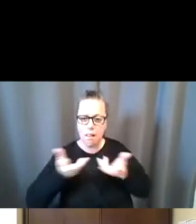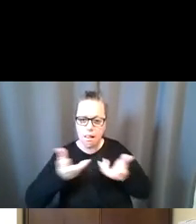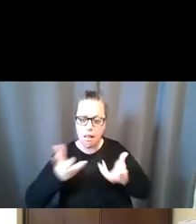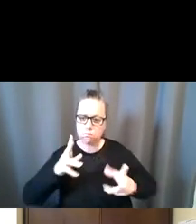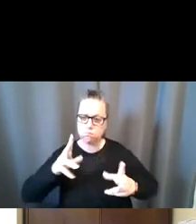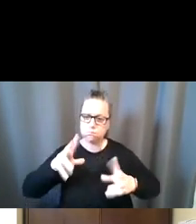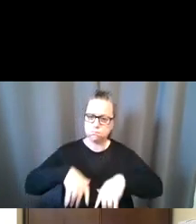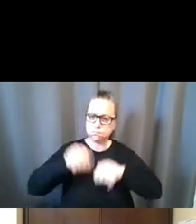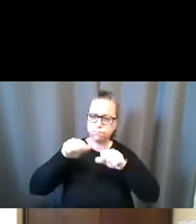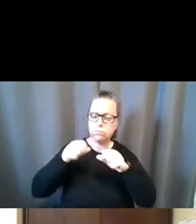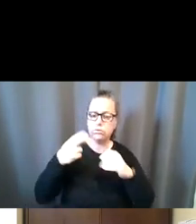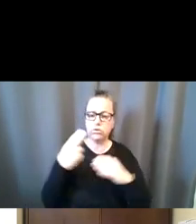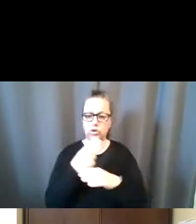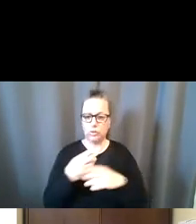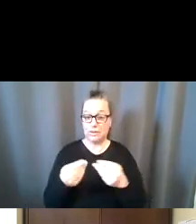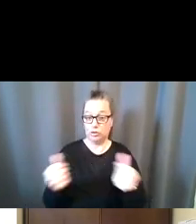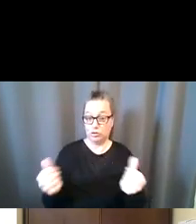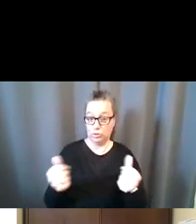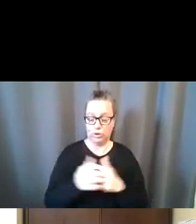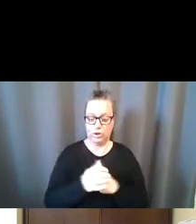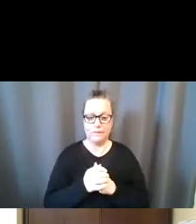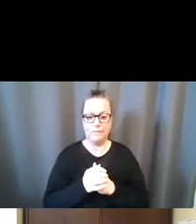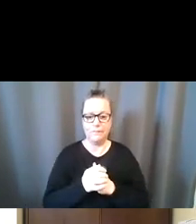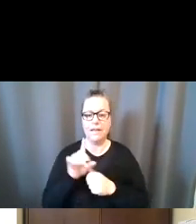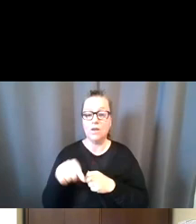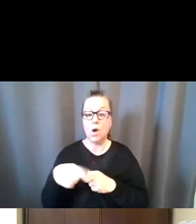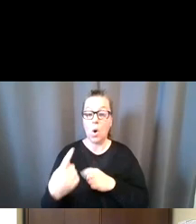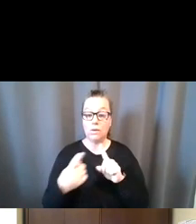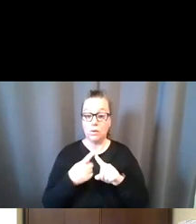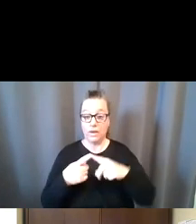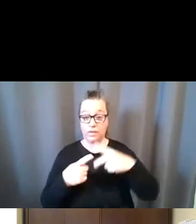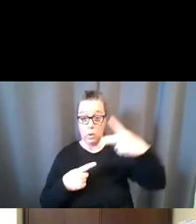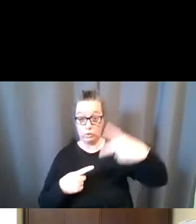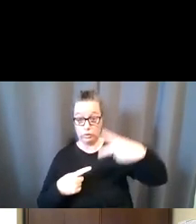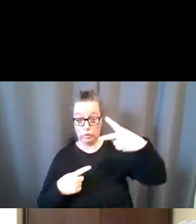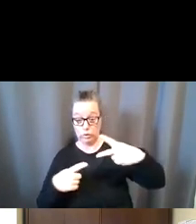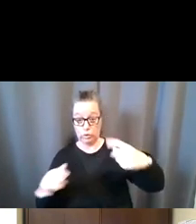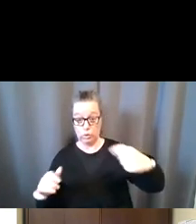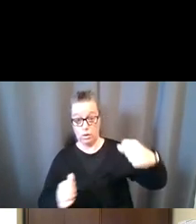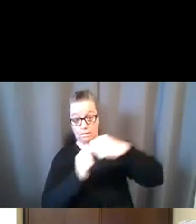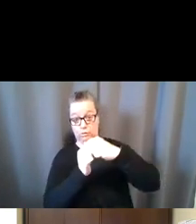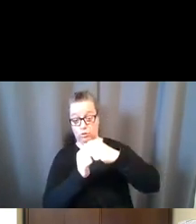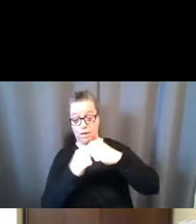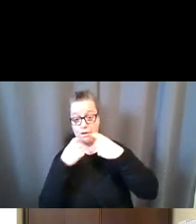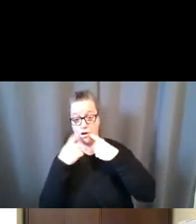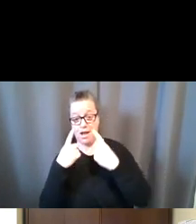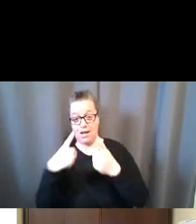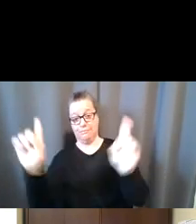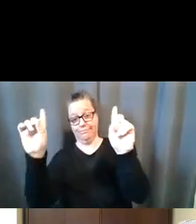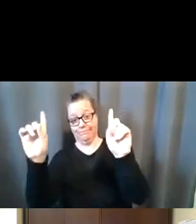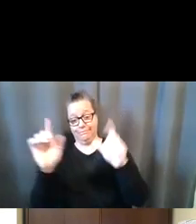and use the solution that we bring forward. It's only when those two come together that we achieve success of the